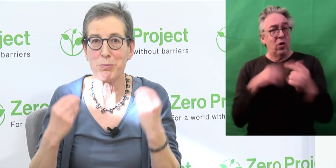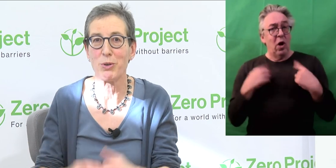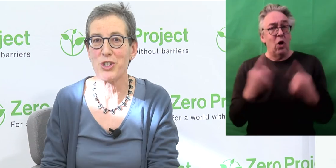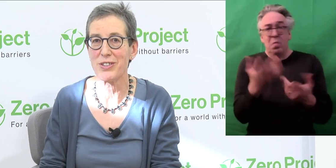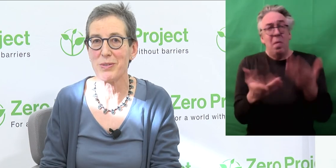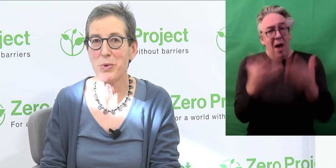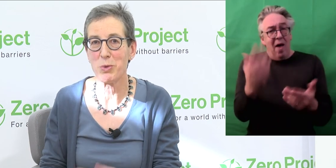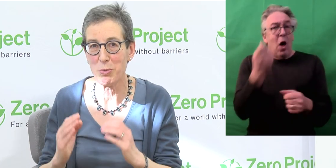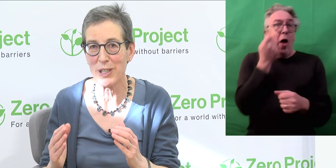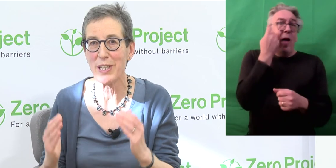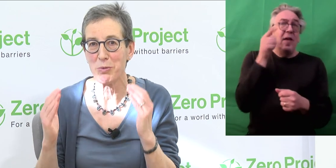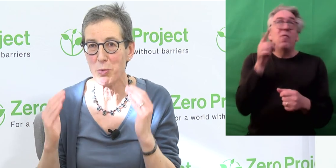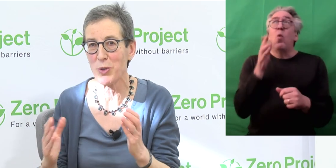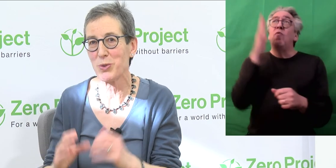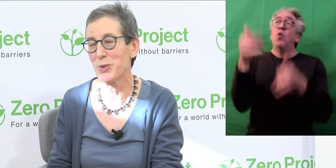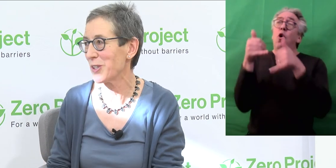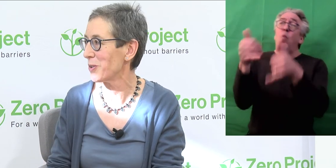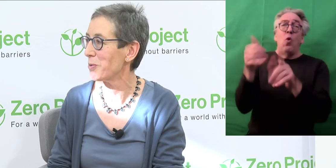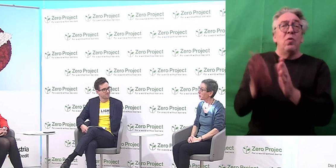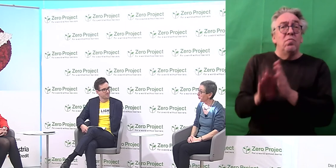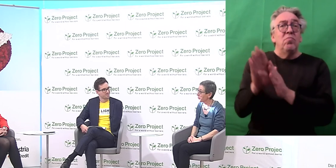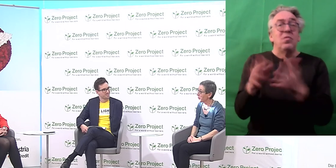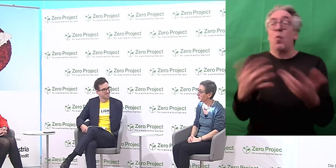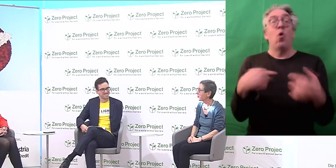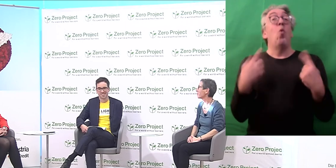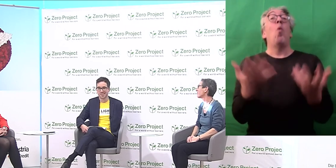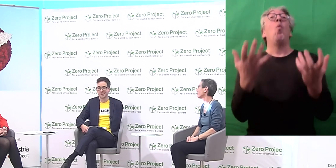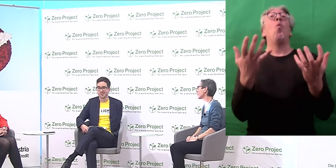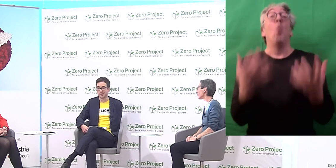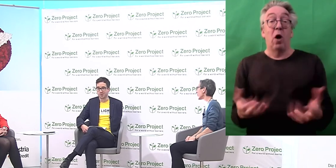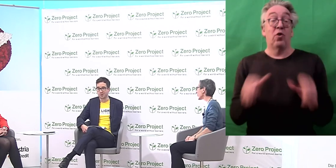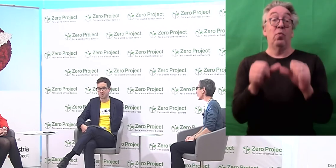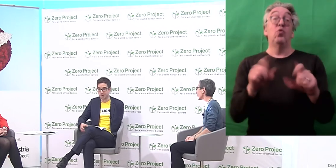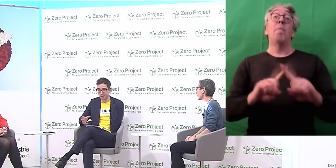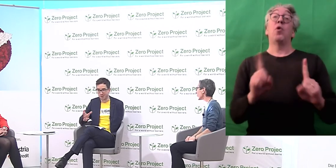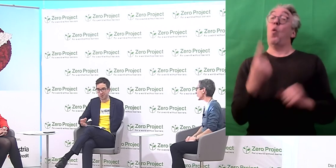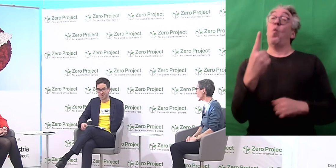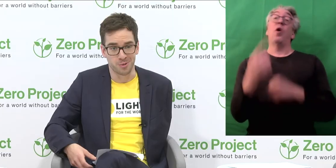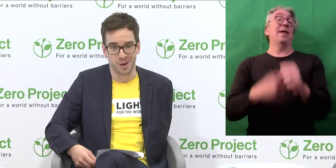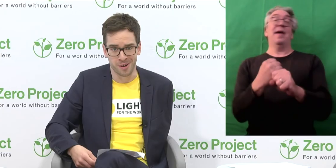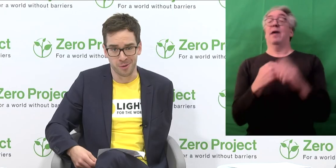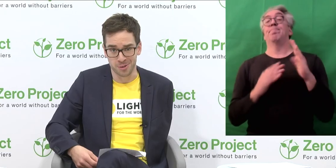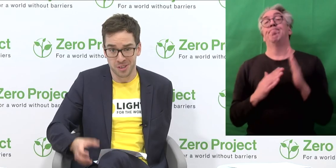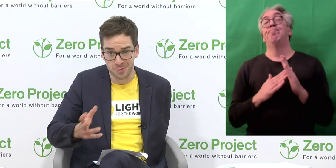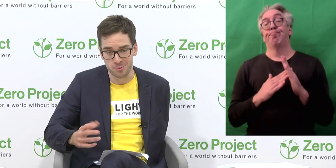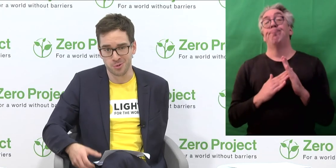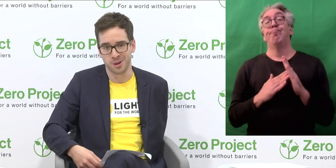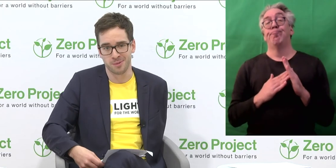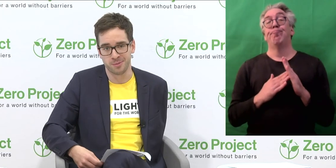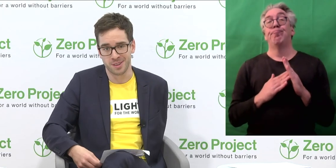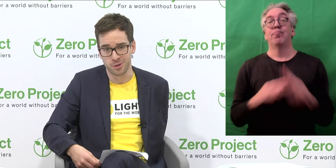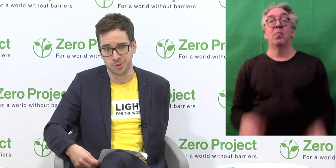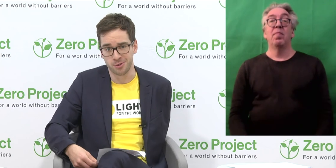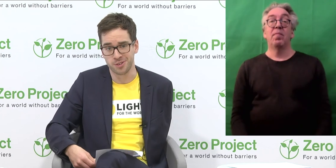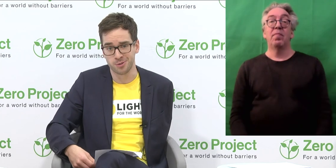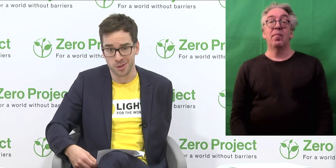please approach us. We will and we want to continue, but with a pause. So we want to also hear from you.